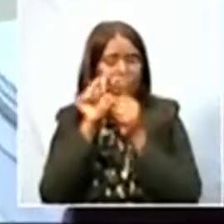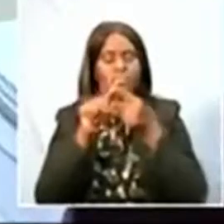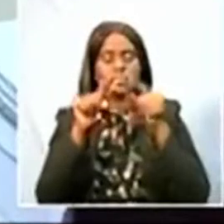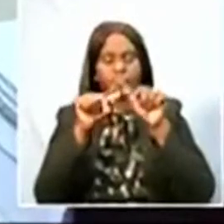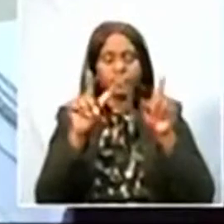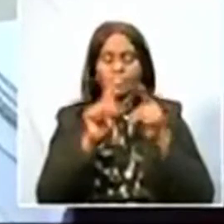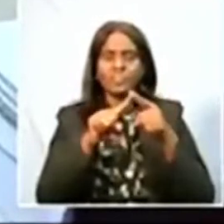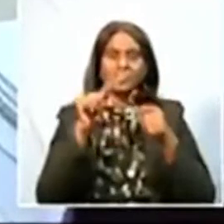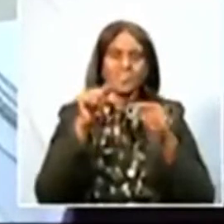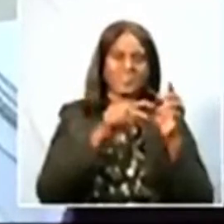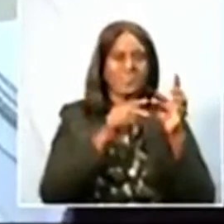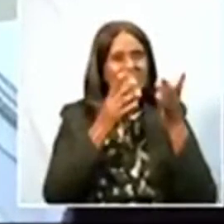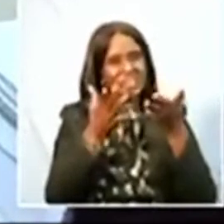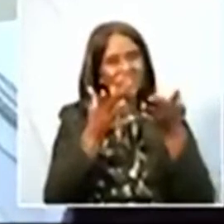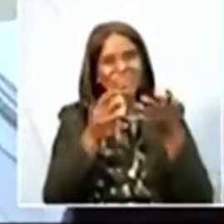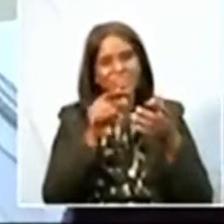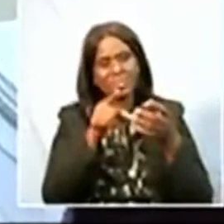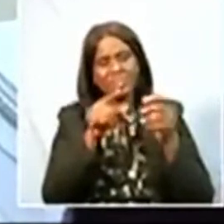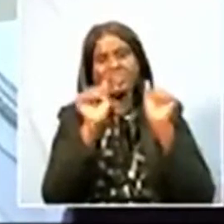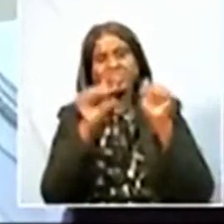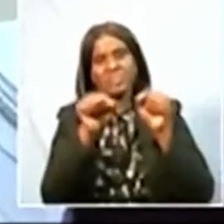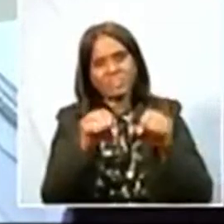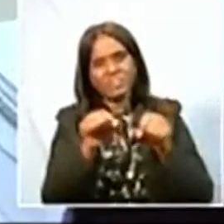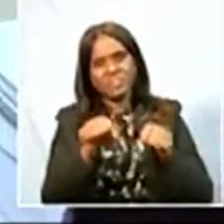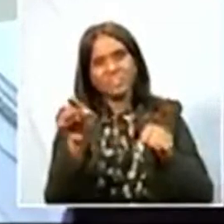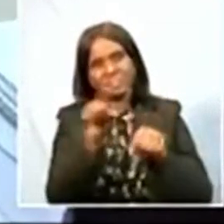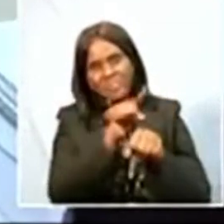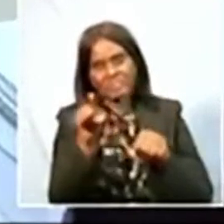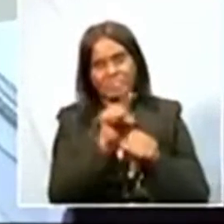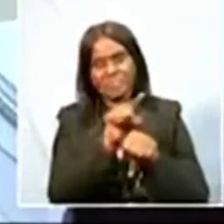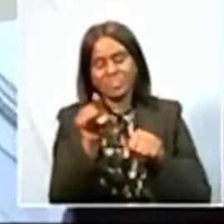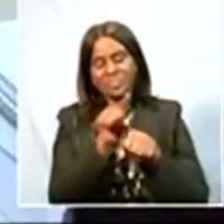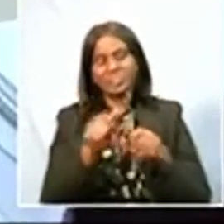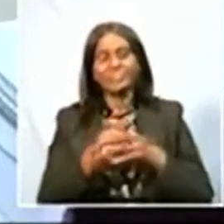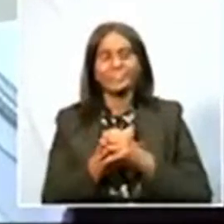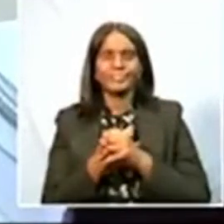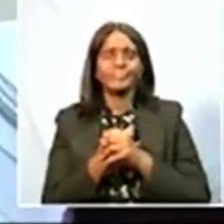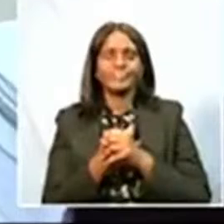to ascertain the eligibility